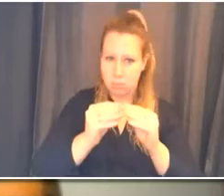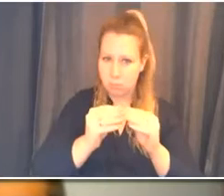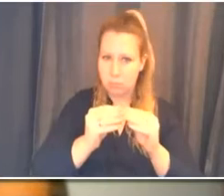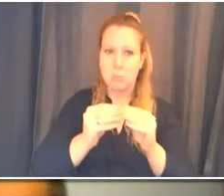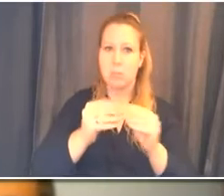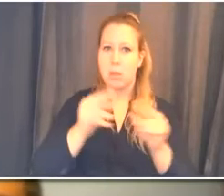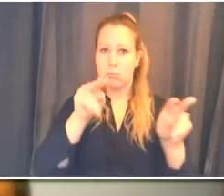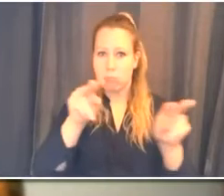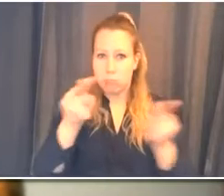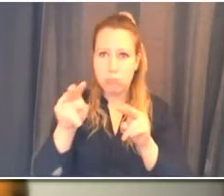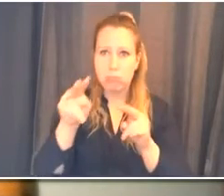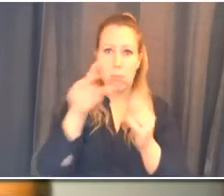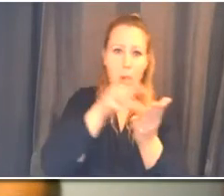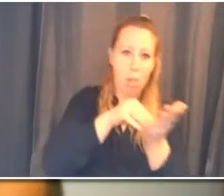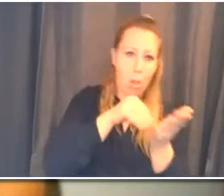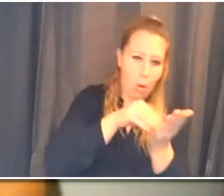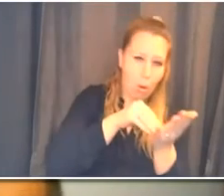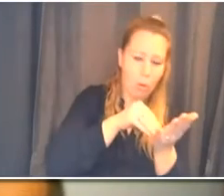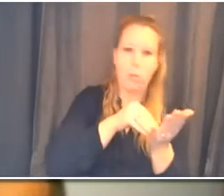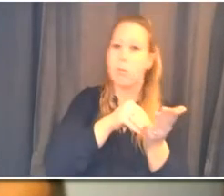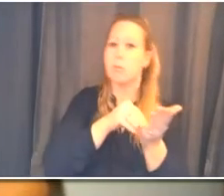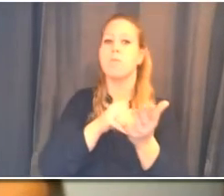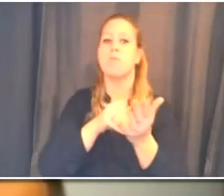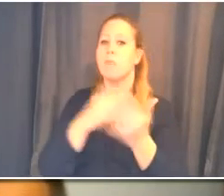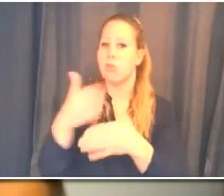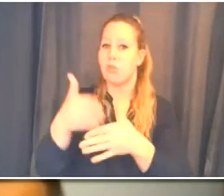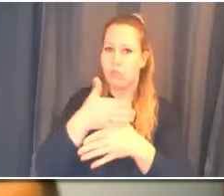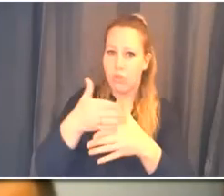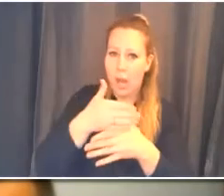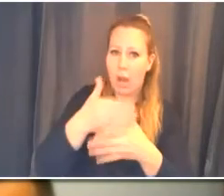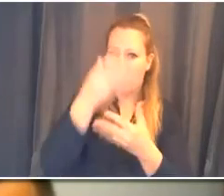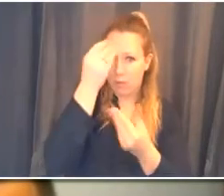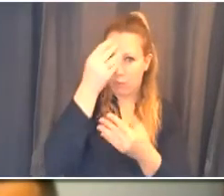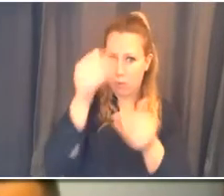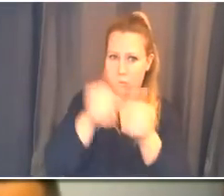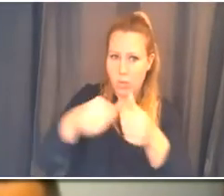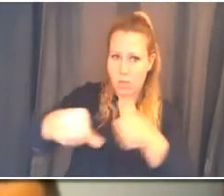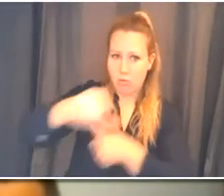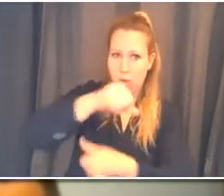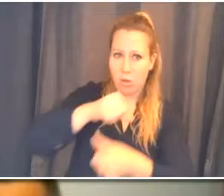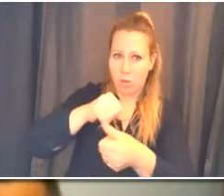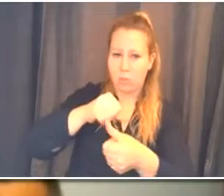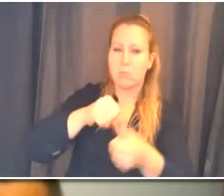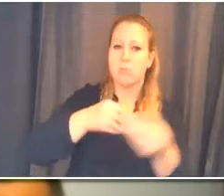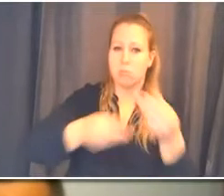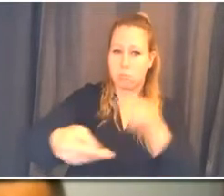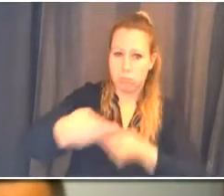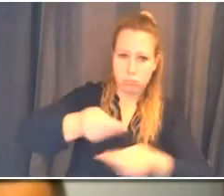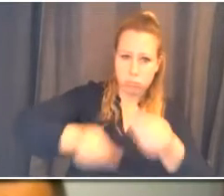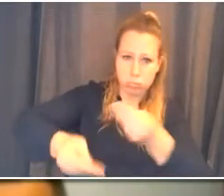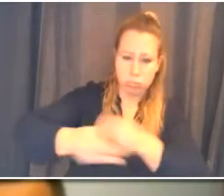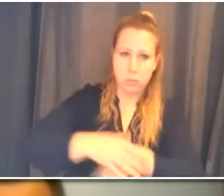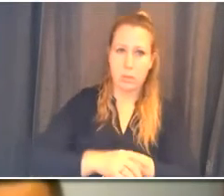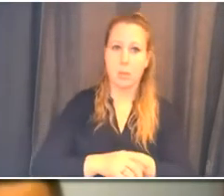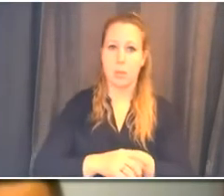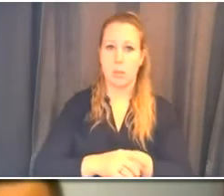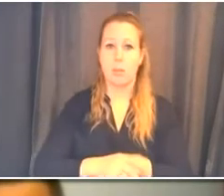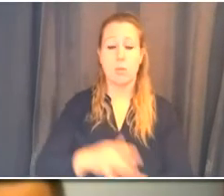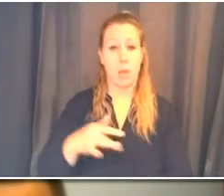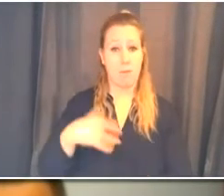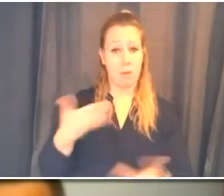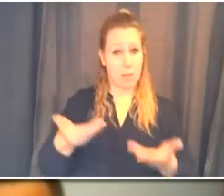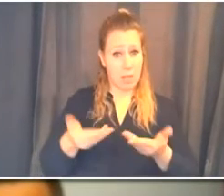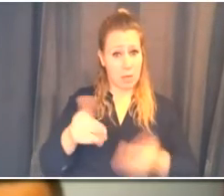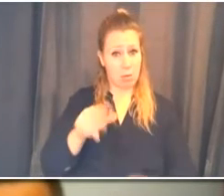with the mayor office to nbv and different advocacy groups clergy groups and collaborative uh community policing with um